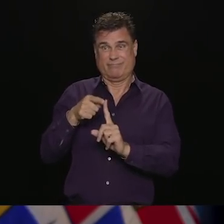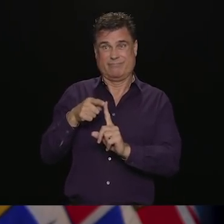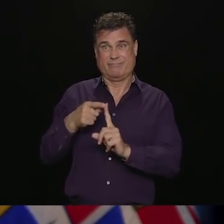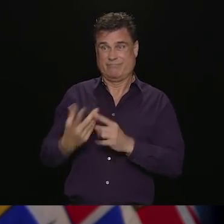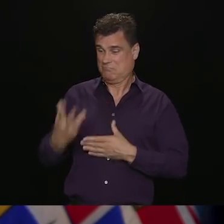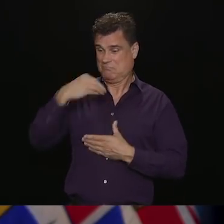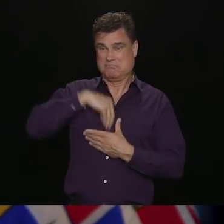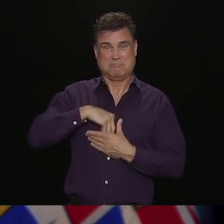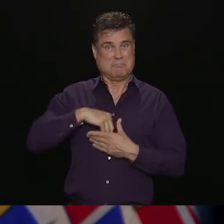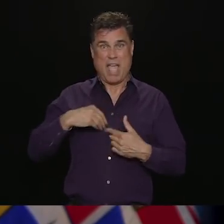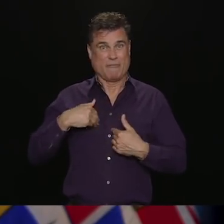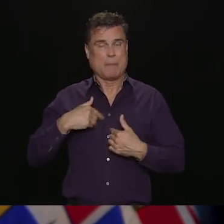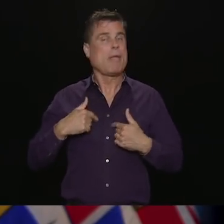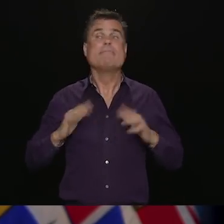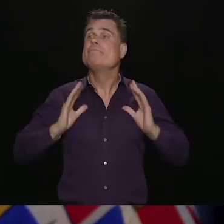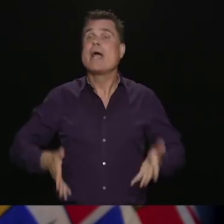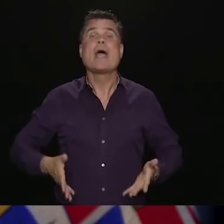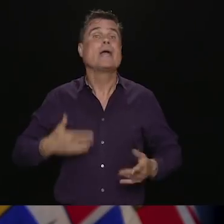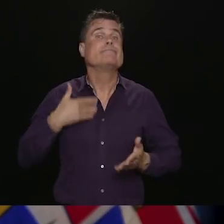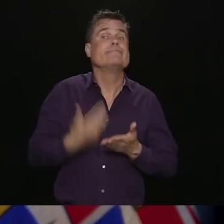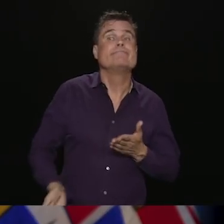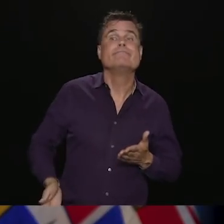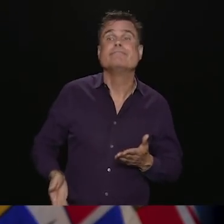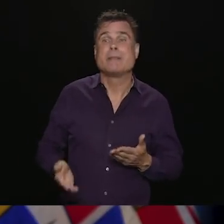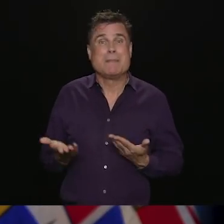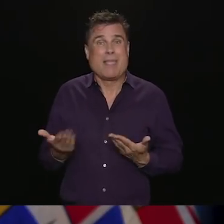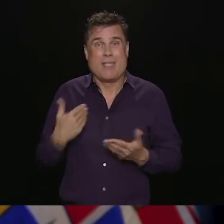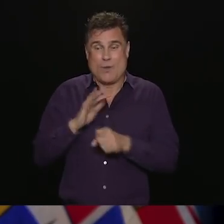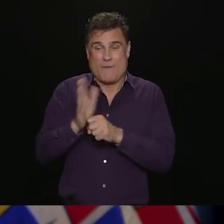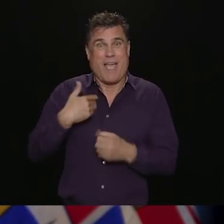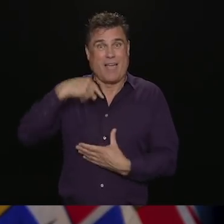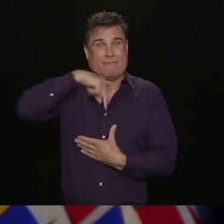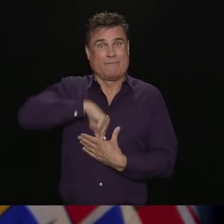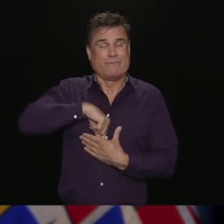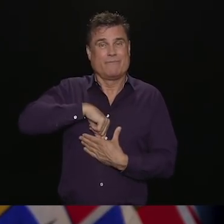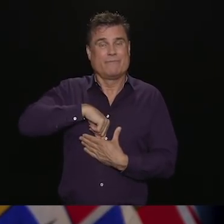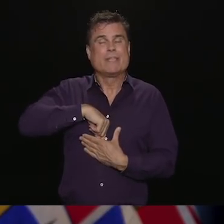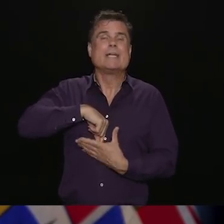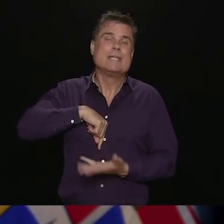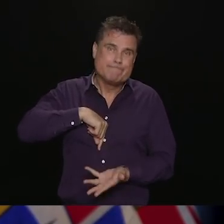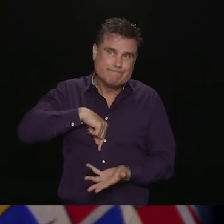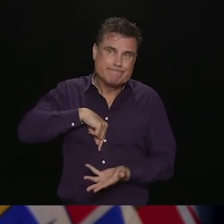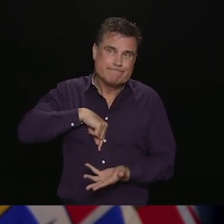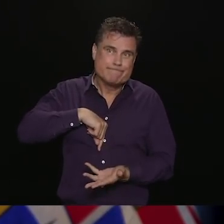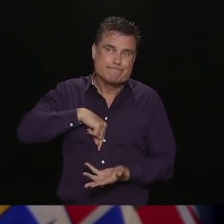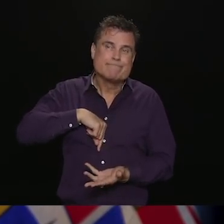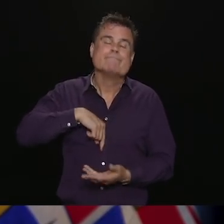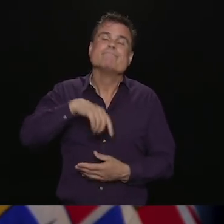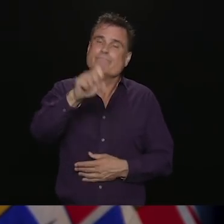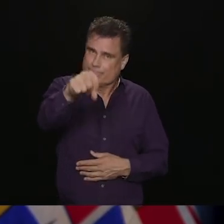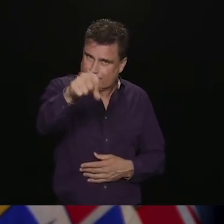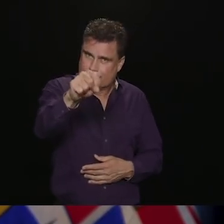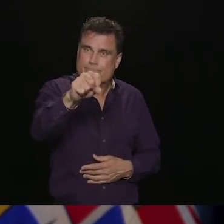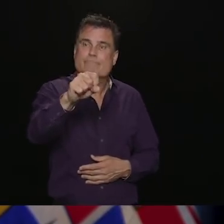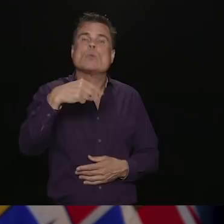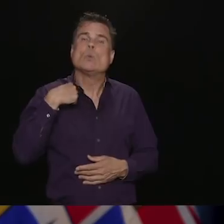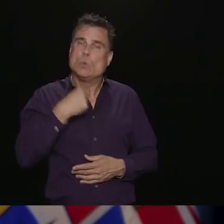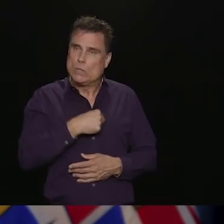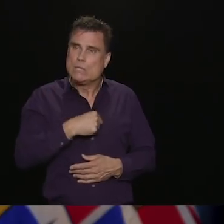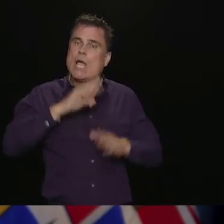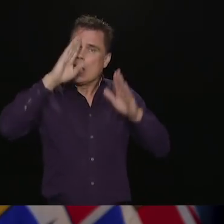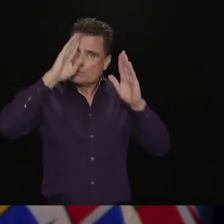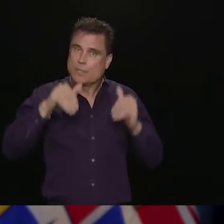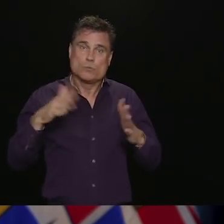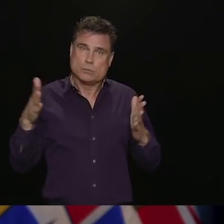to go through a screening process when they come into the facility every day. It is done a little bit differently in different facilities,